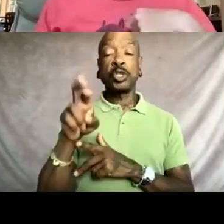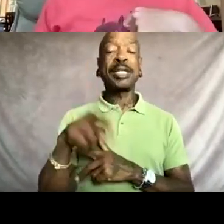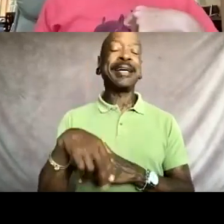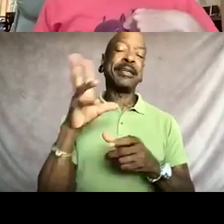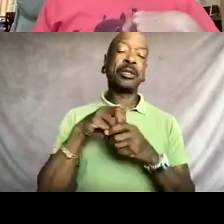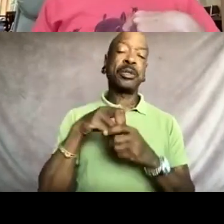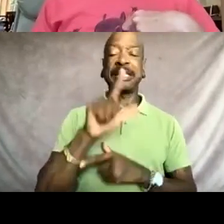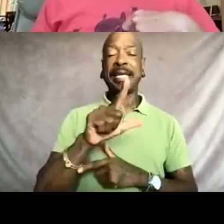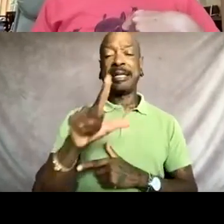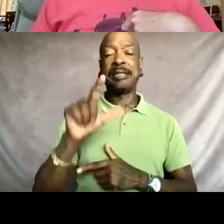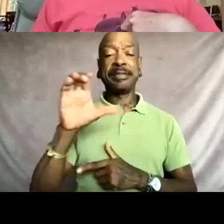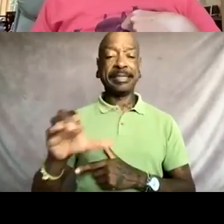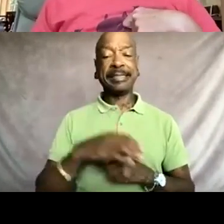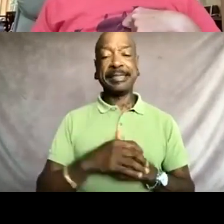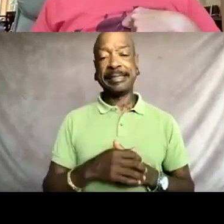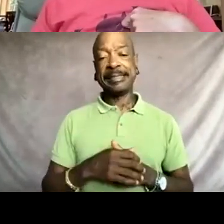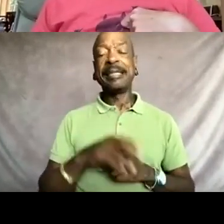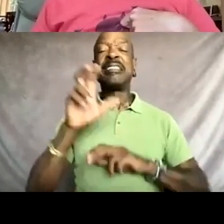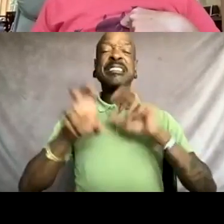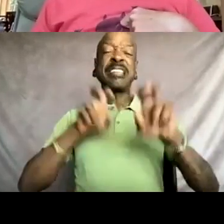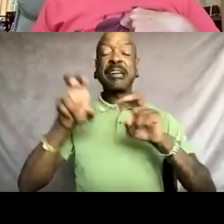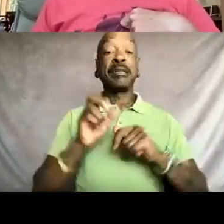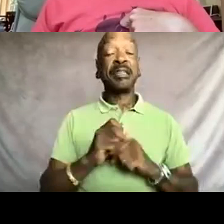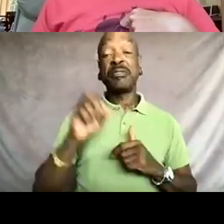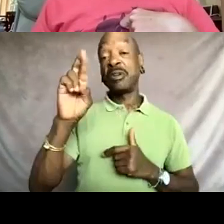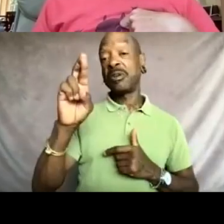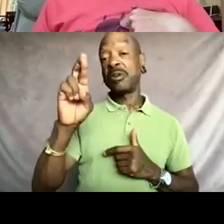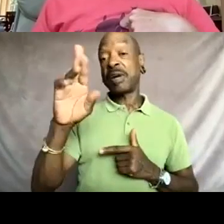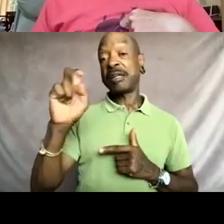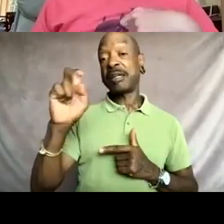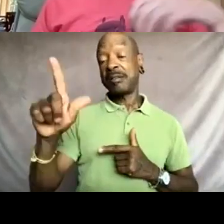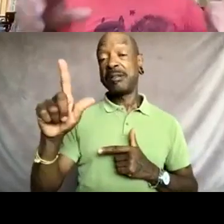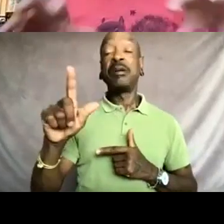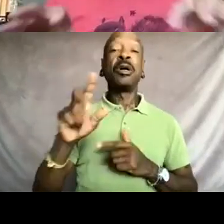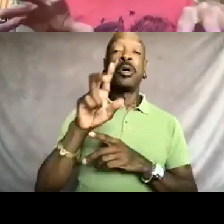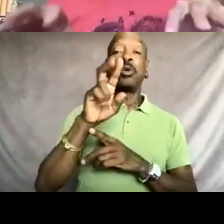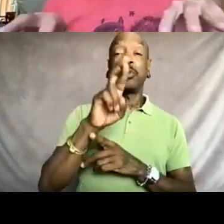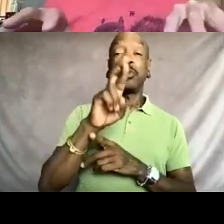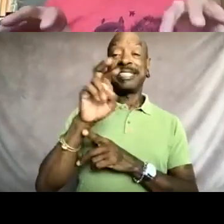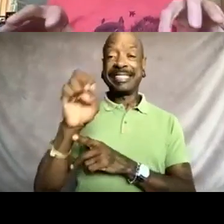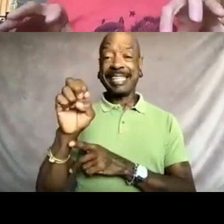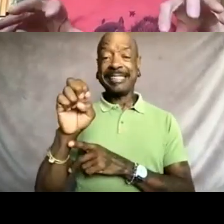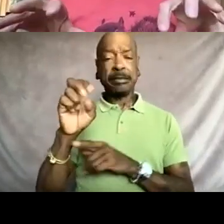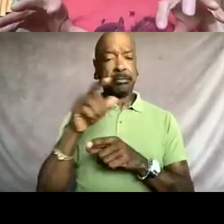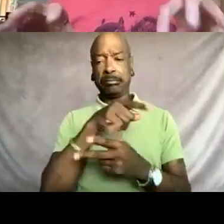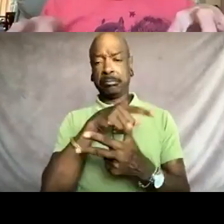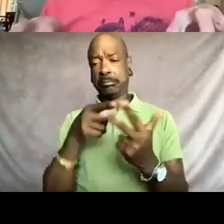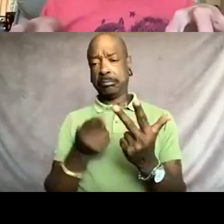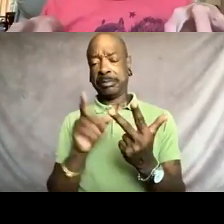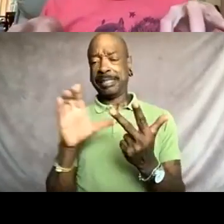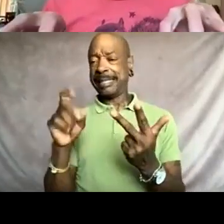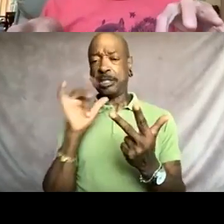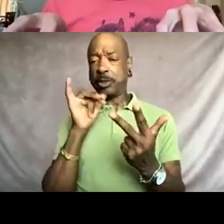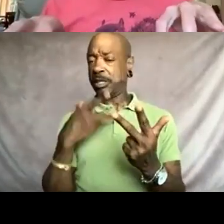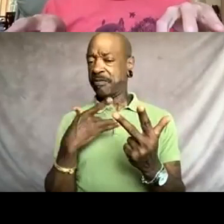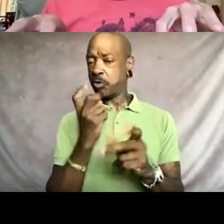cetera. And if you're a radical real estate project, honestly, none of these cakes are going to feel quite right,